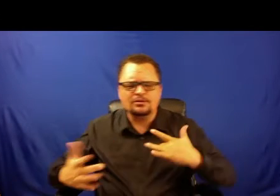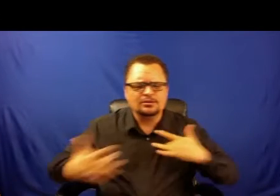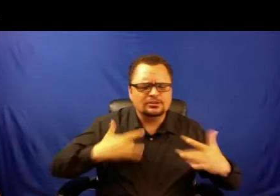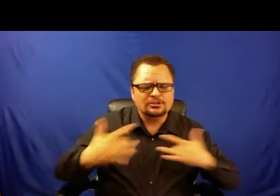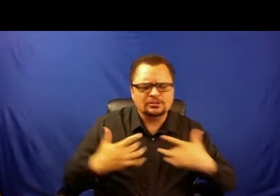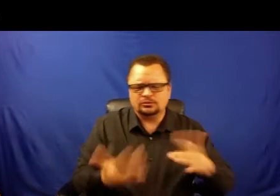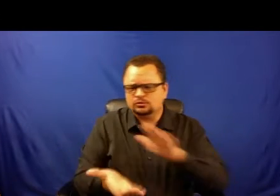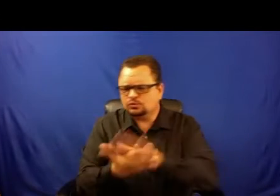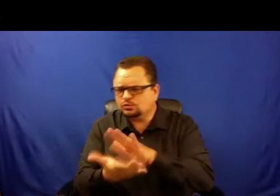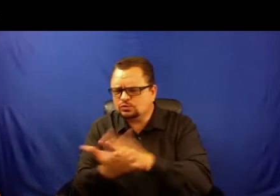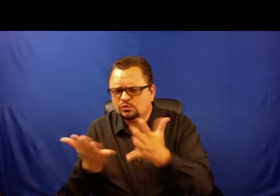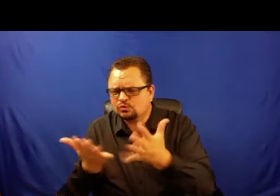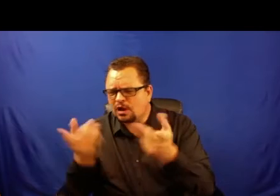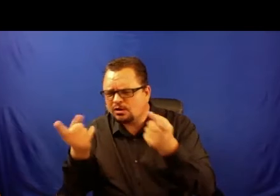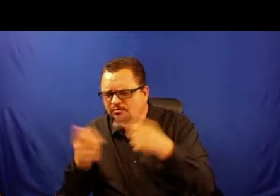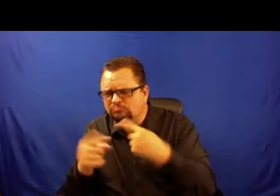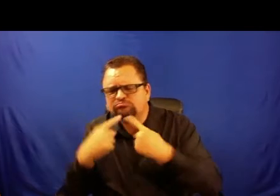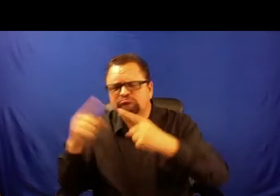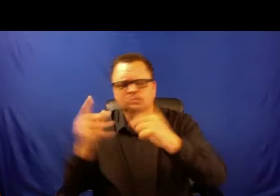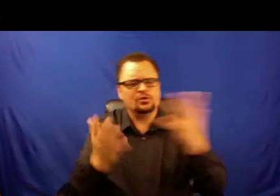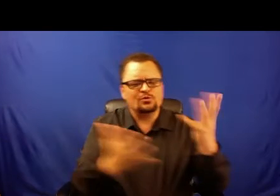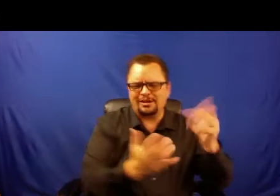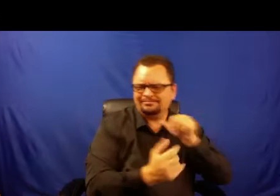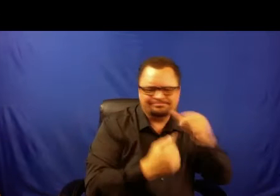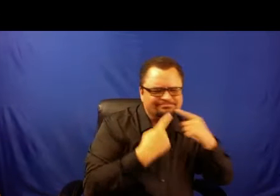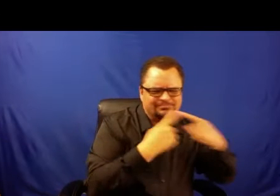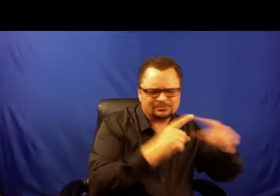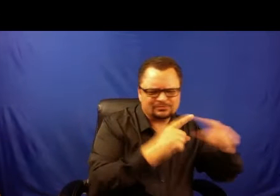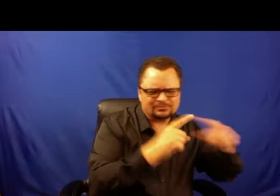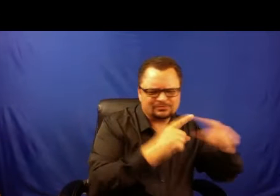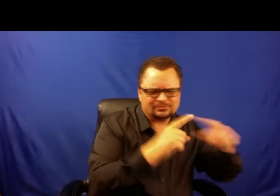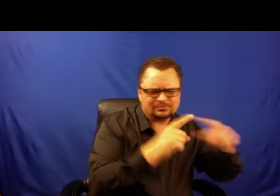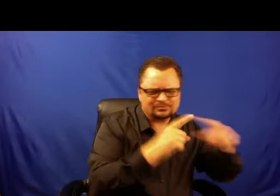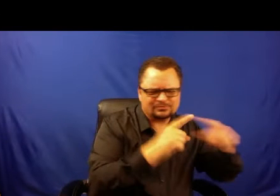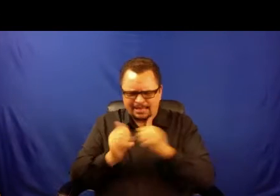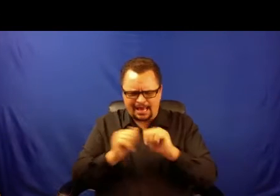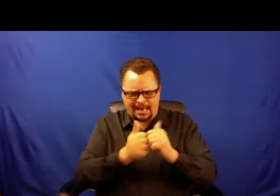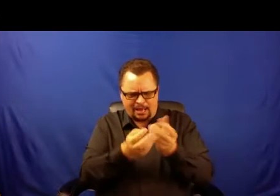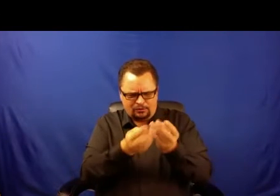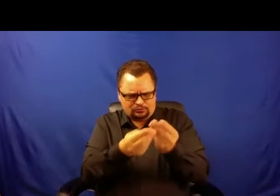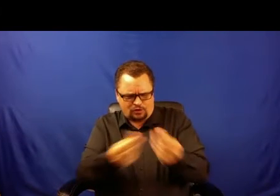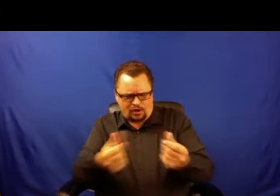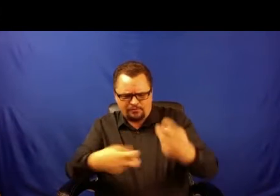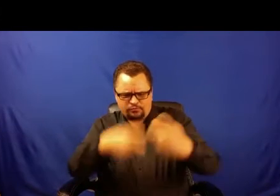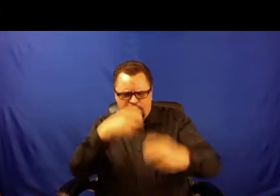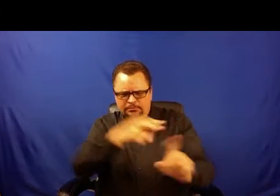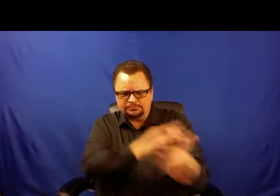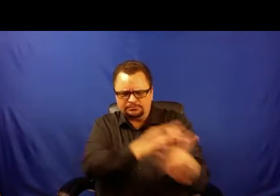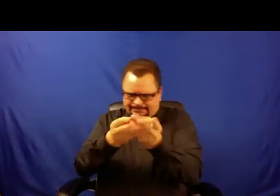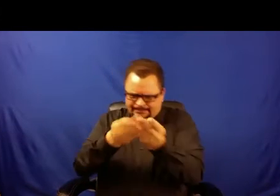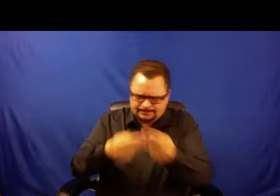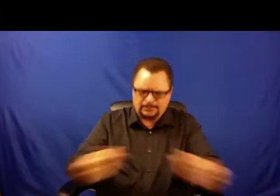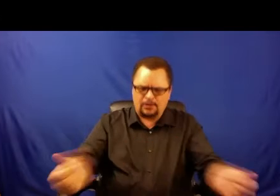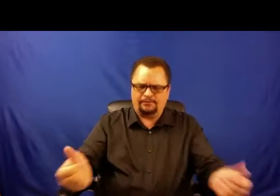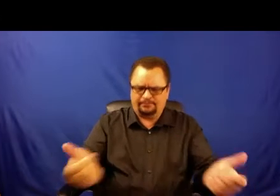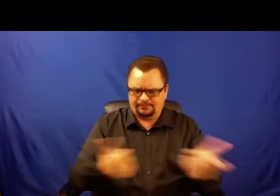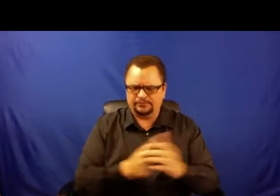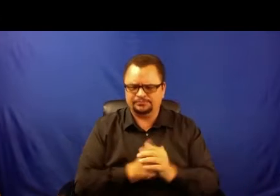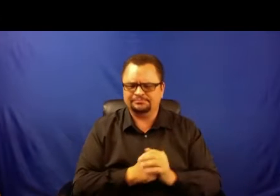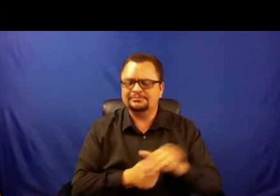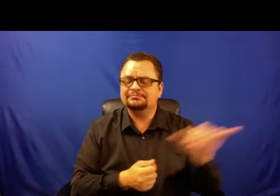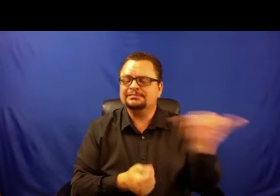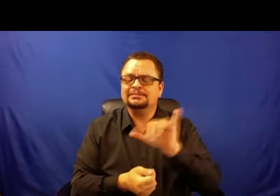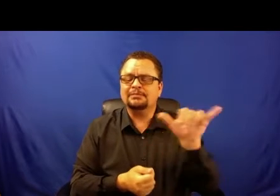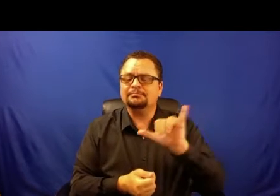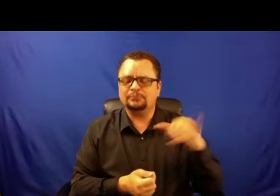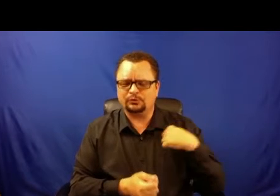sticking points. And through that, we're constantly kind of reassessing our response and ensuring that we are